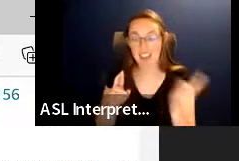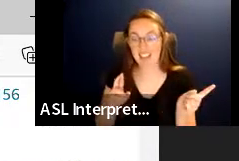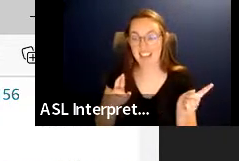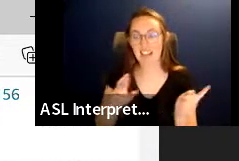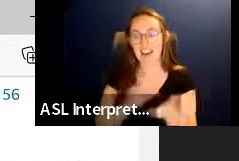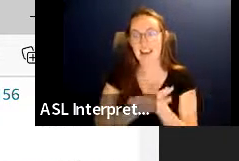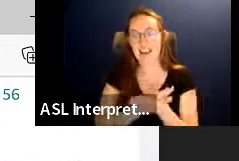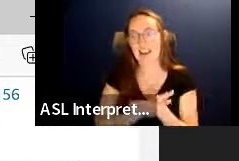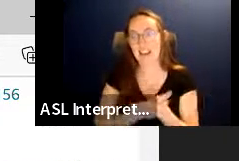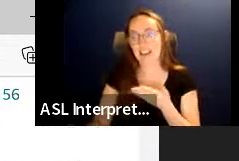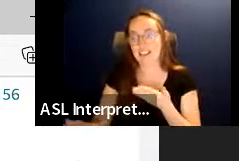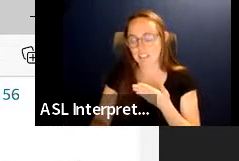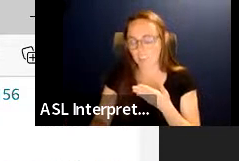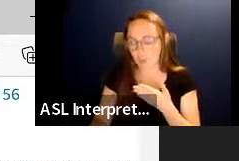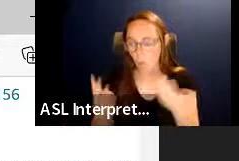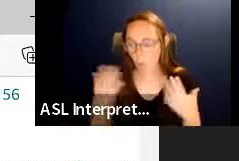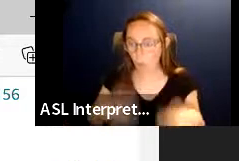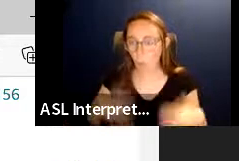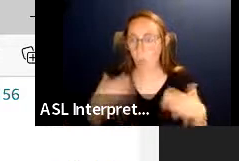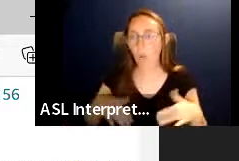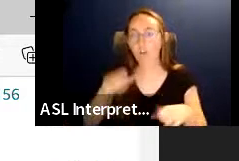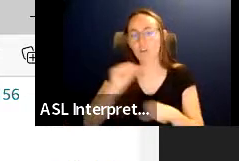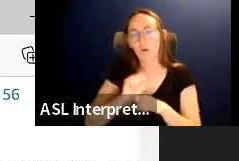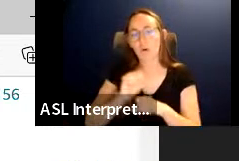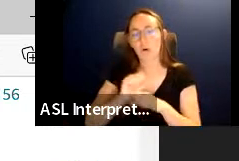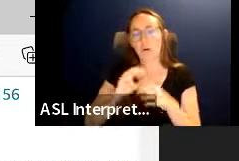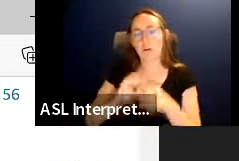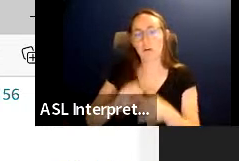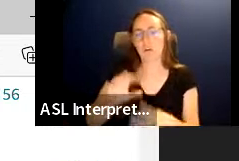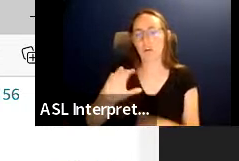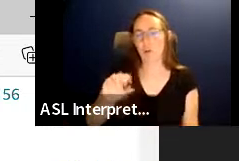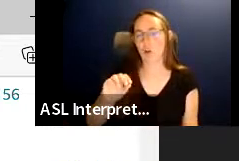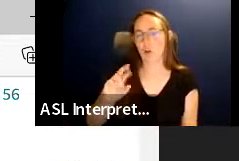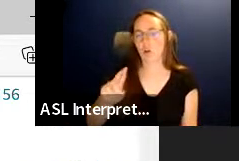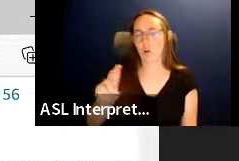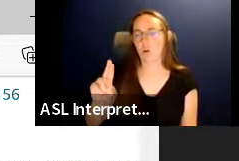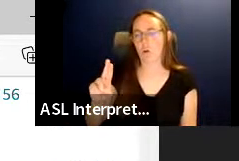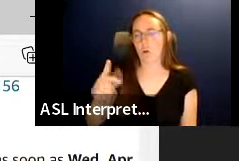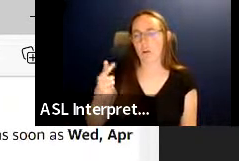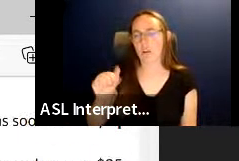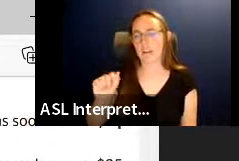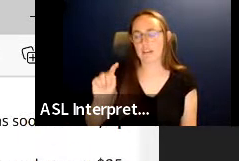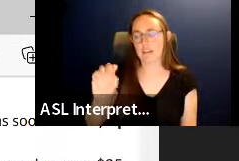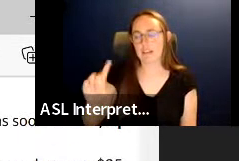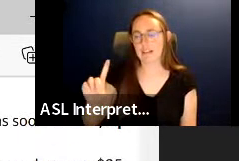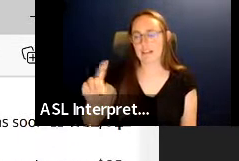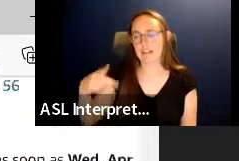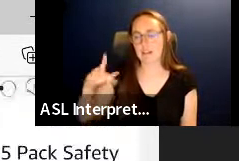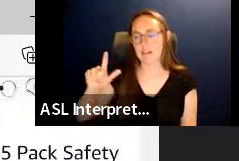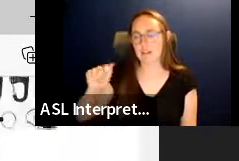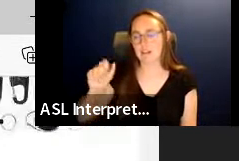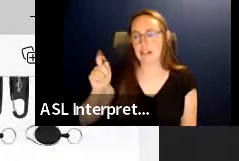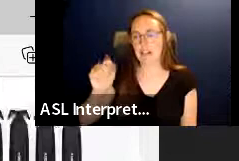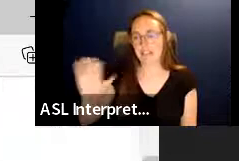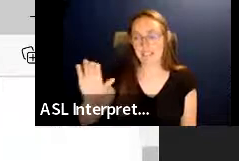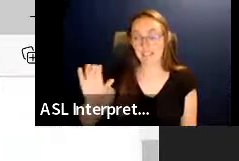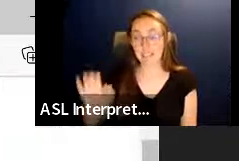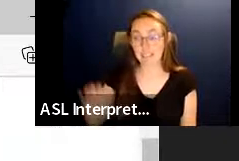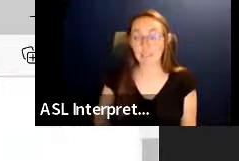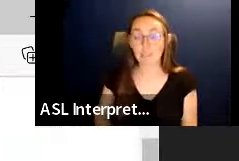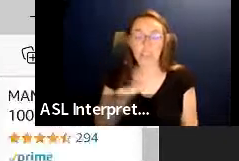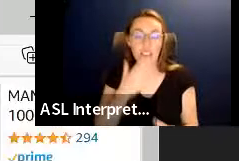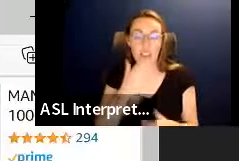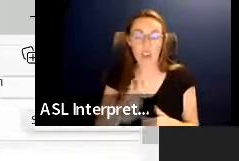handy for working with corrugated plastic. So I would recommend, you know, the clever cutter. So that's a really good